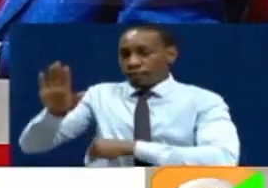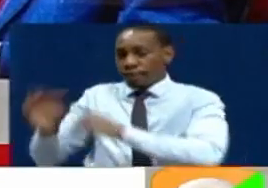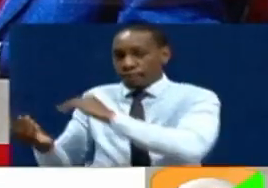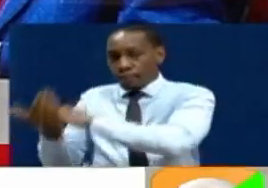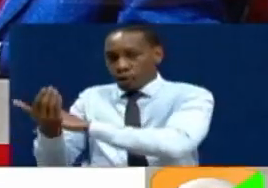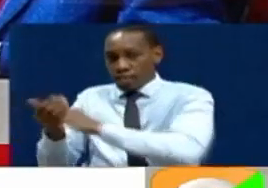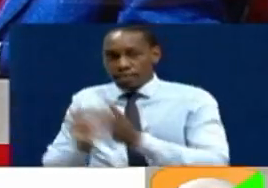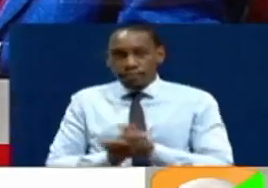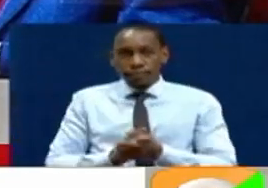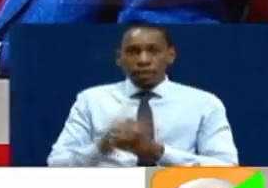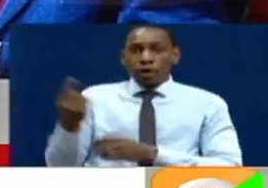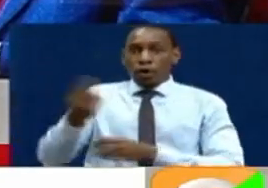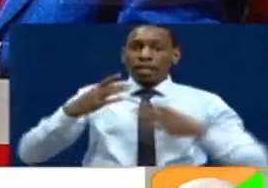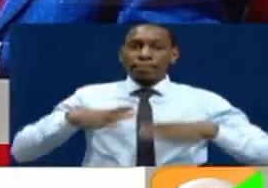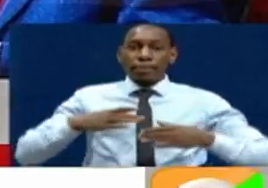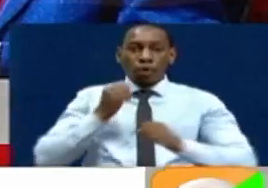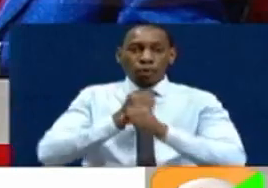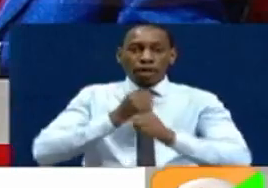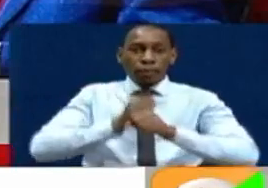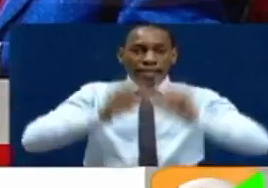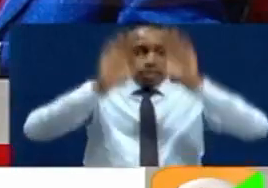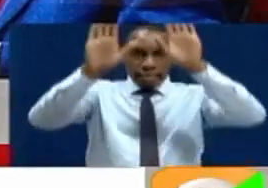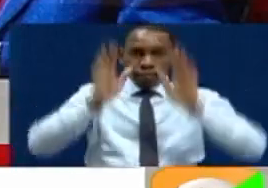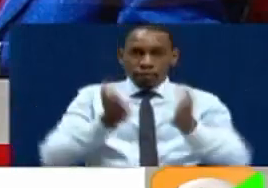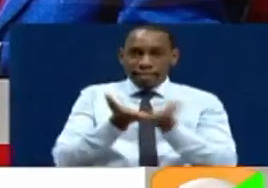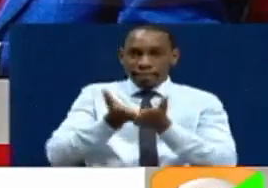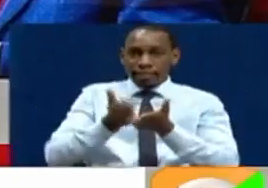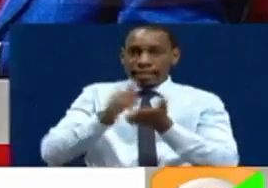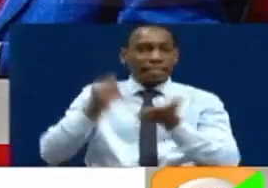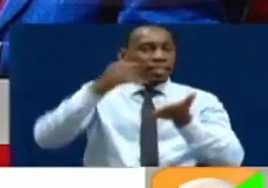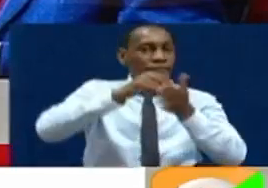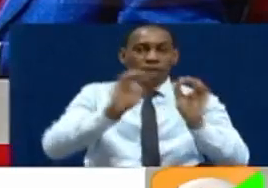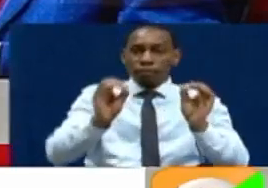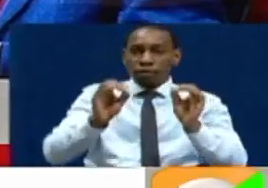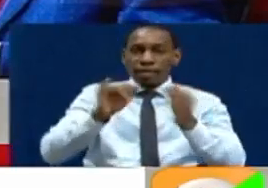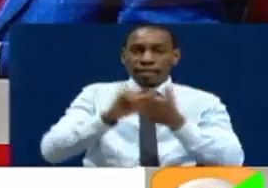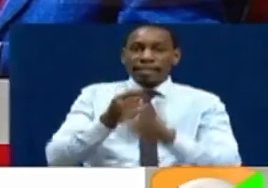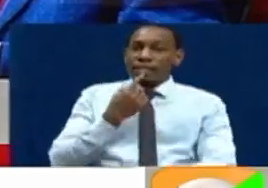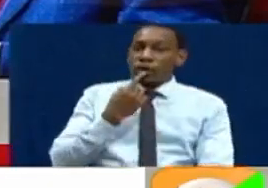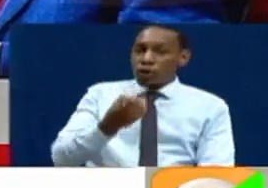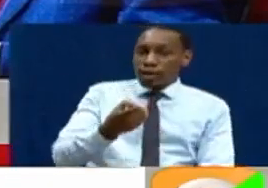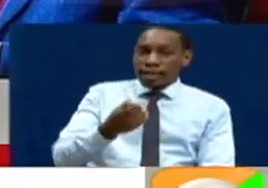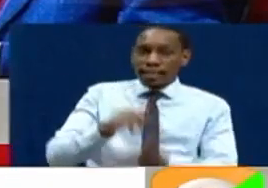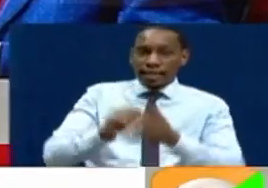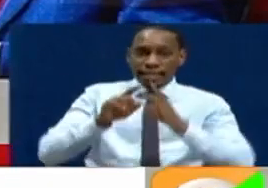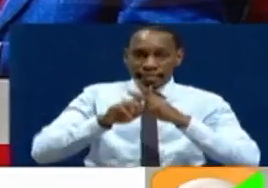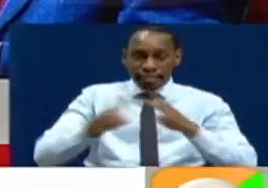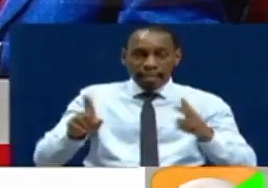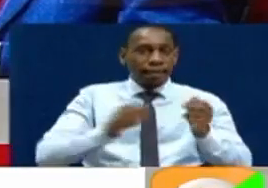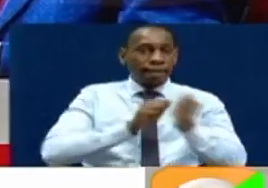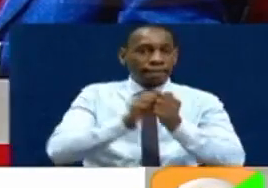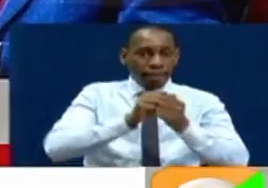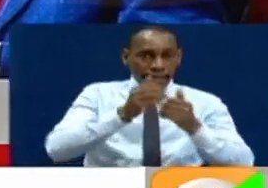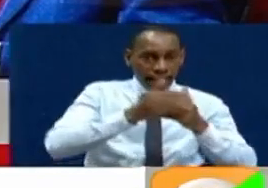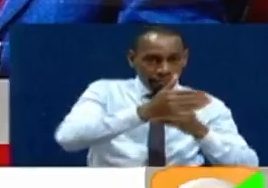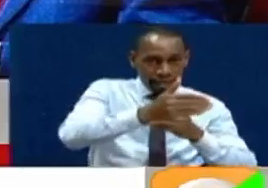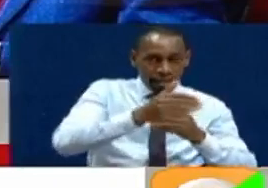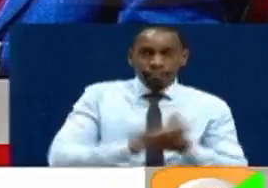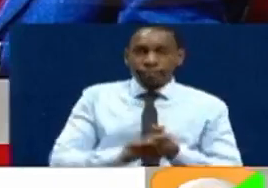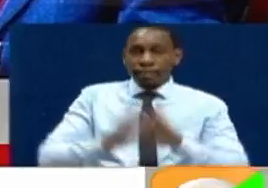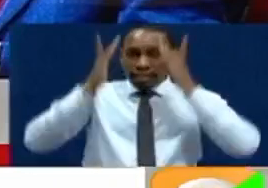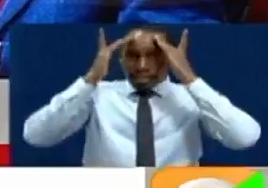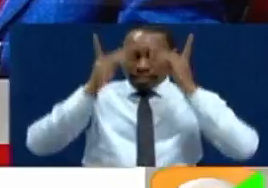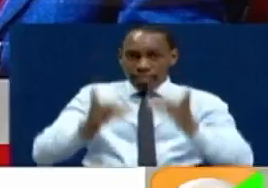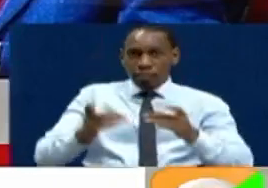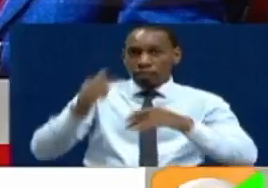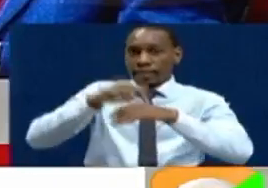a.m. Only persons working in essential services will be exempted from the decree that takes effect this coming Friday. The